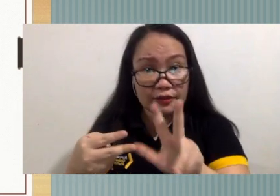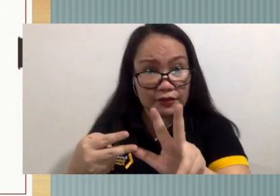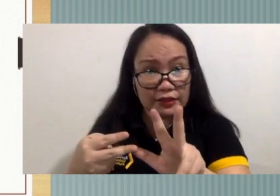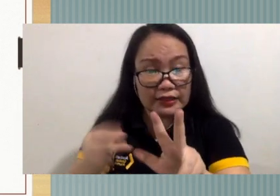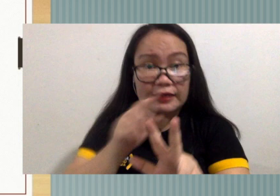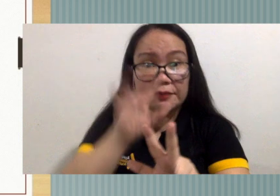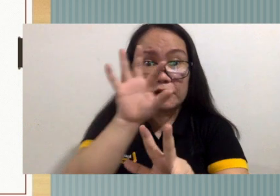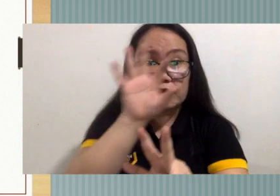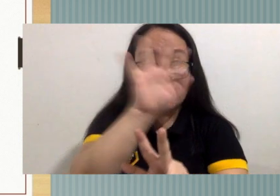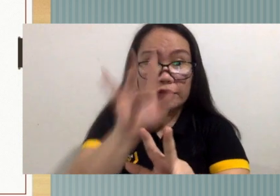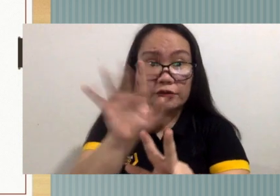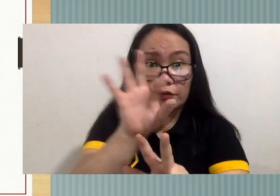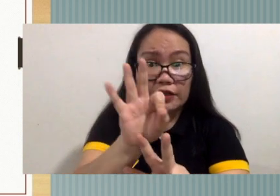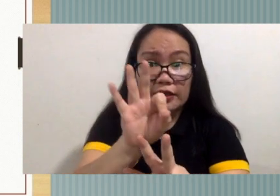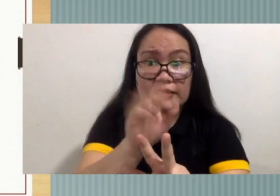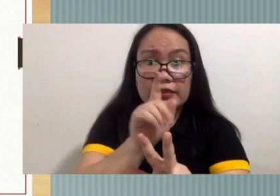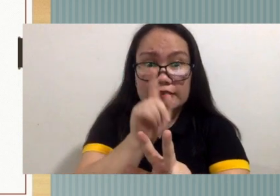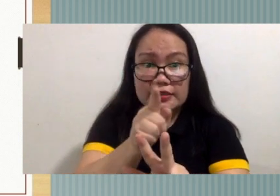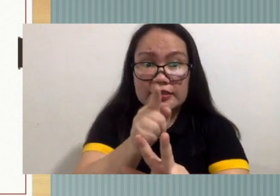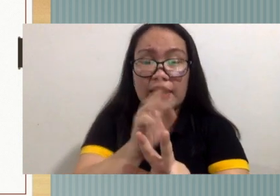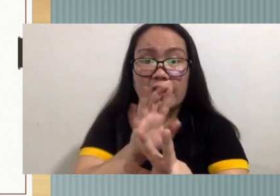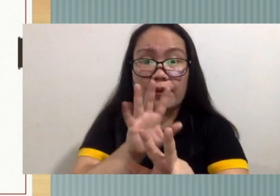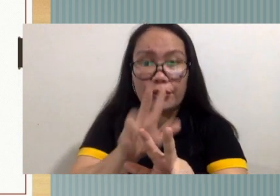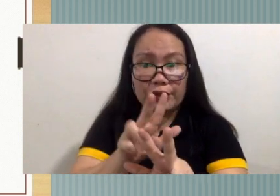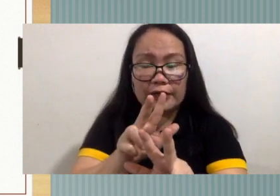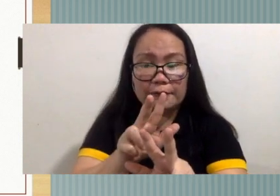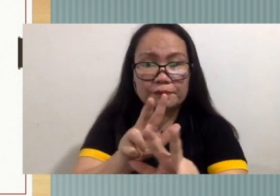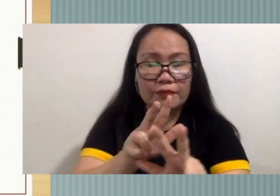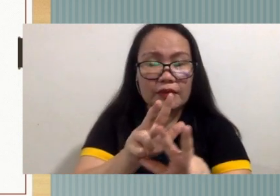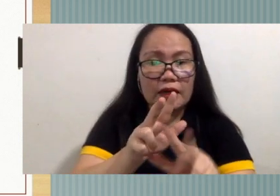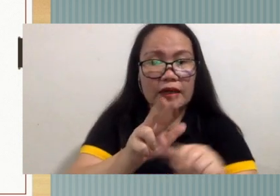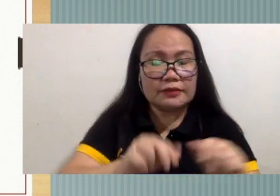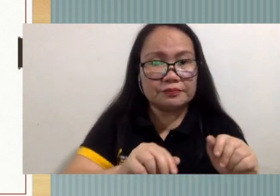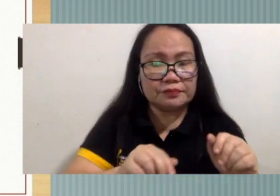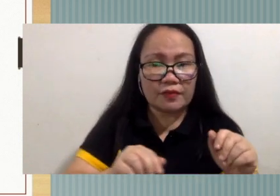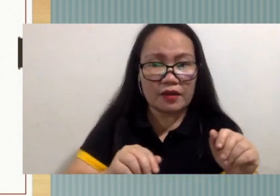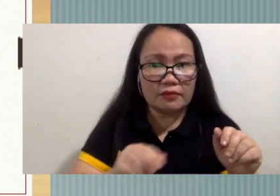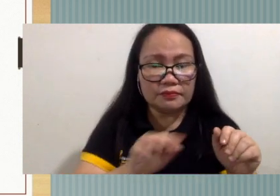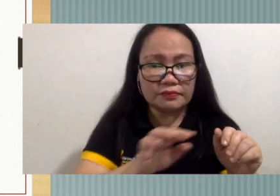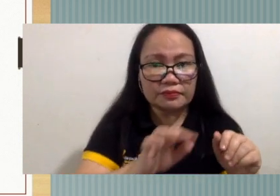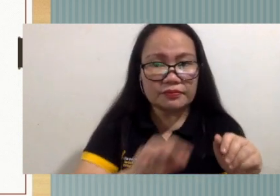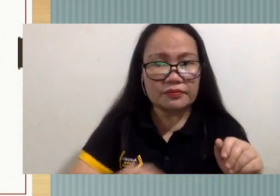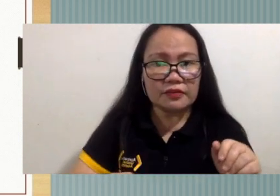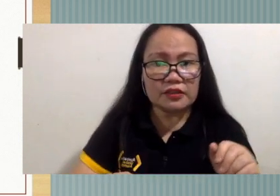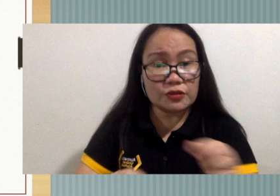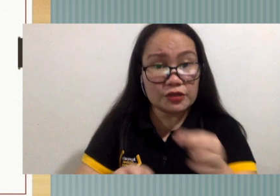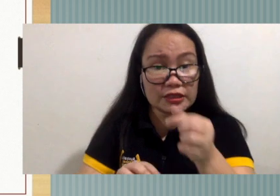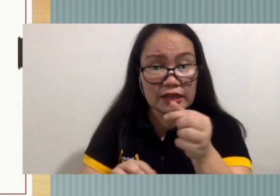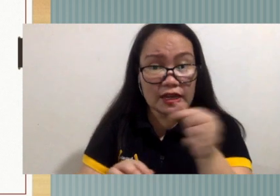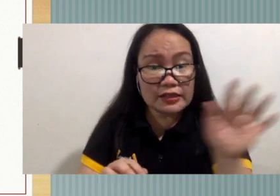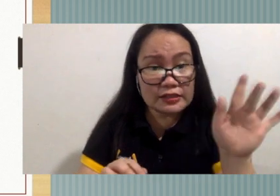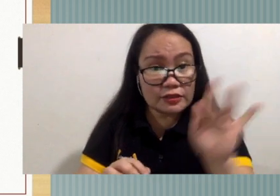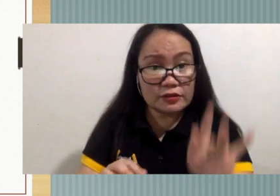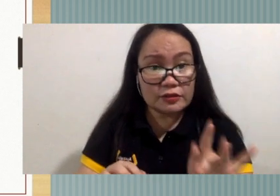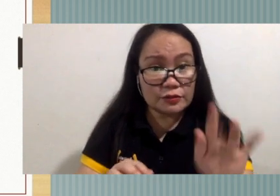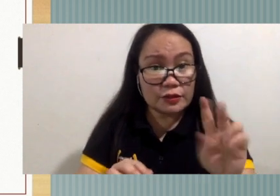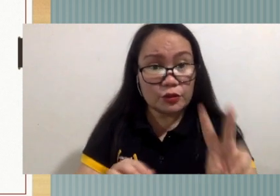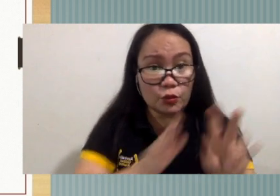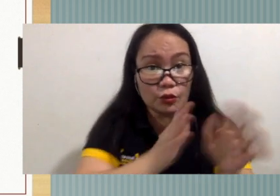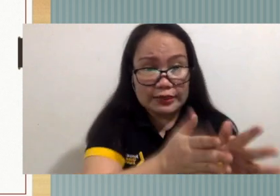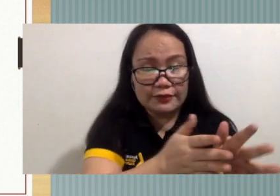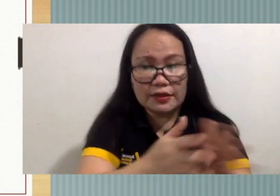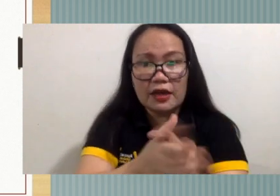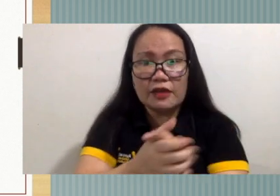negative 3 square root of 2. Ulitin ko, since positive at negative ito, ibig